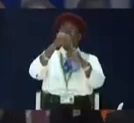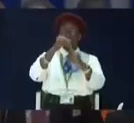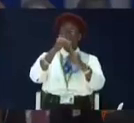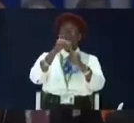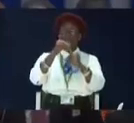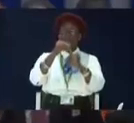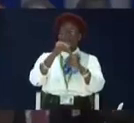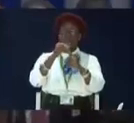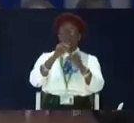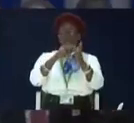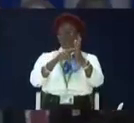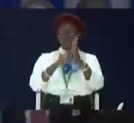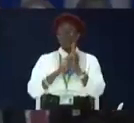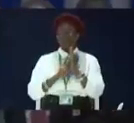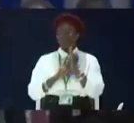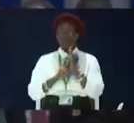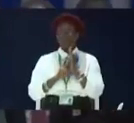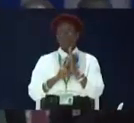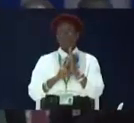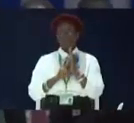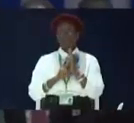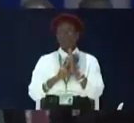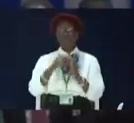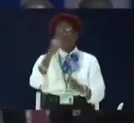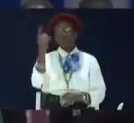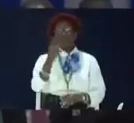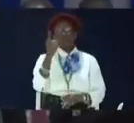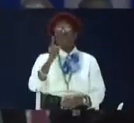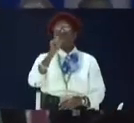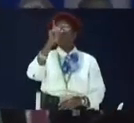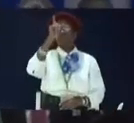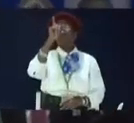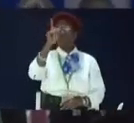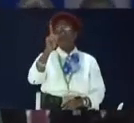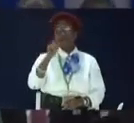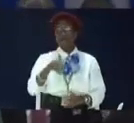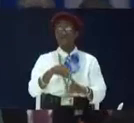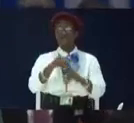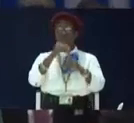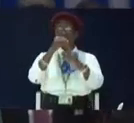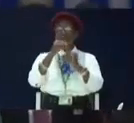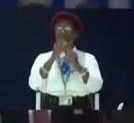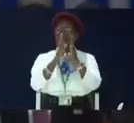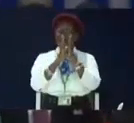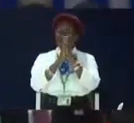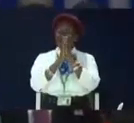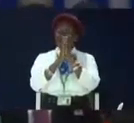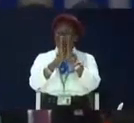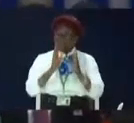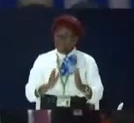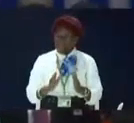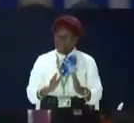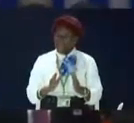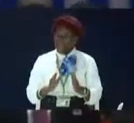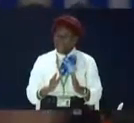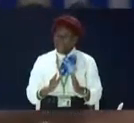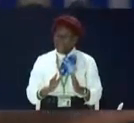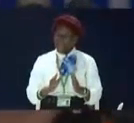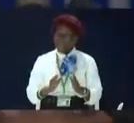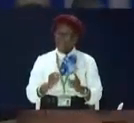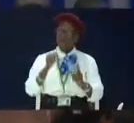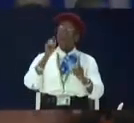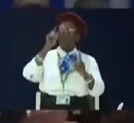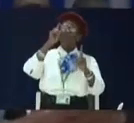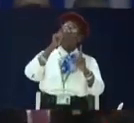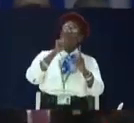Request just one. Ebe kan soso to se pataki fun o eyo kan. The one you